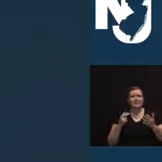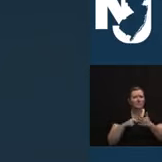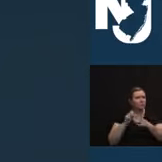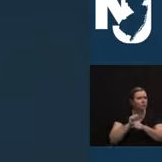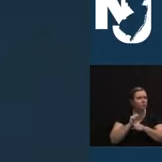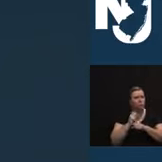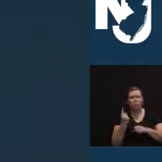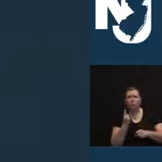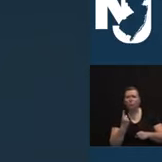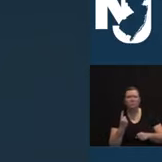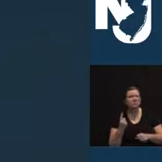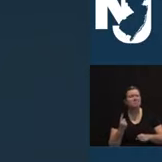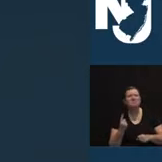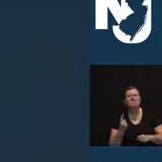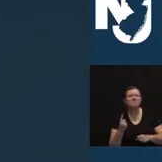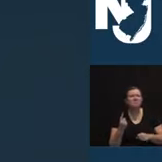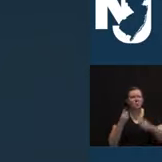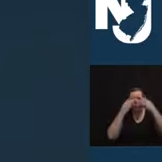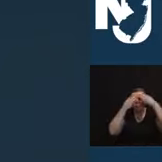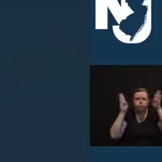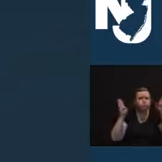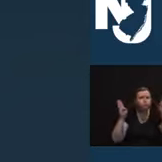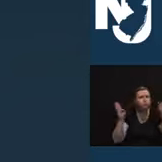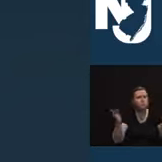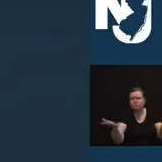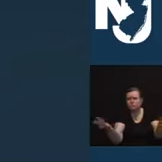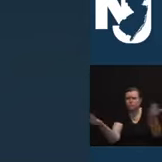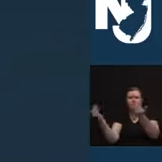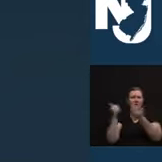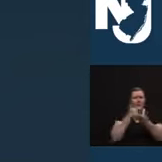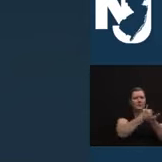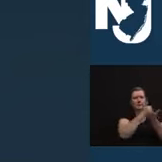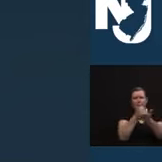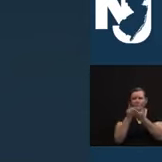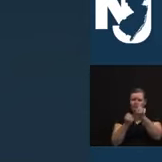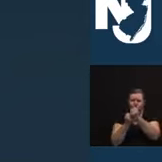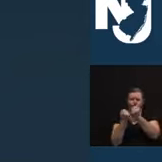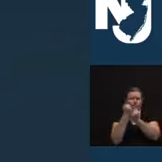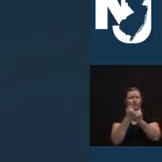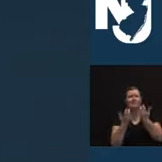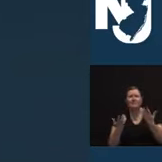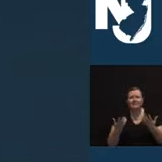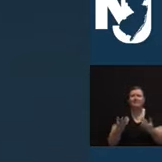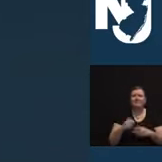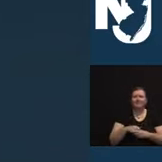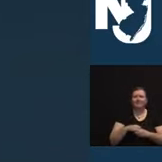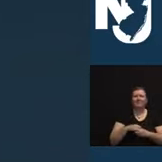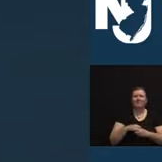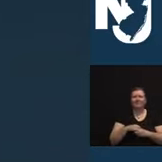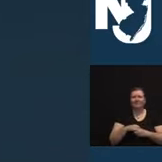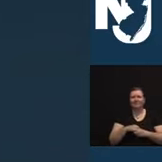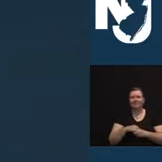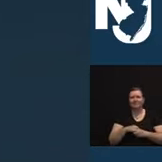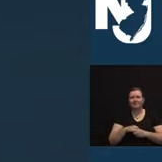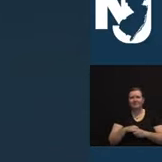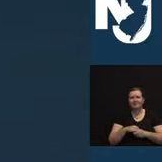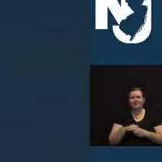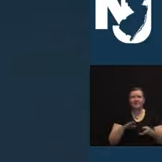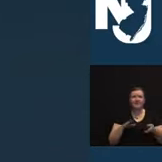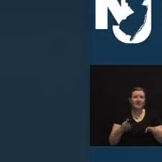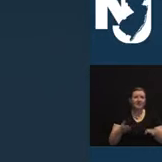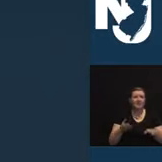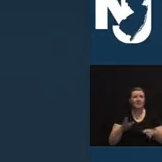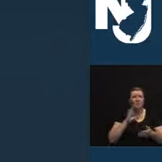civic organizations over the years. Bill's survived by his wife, Debbie. I had an